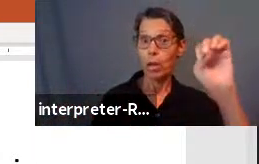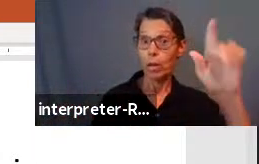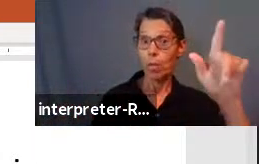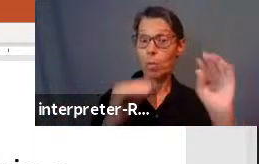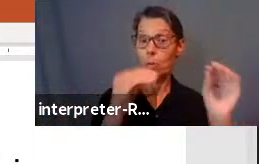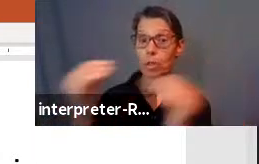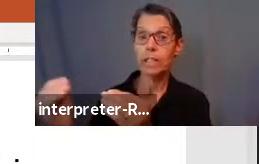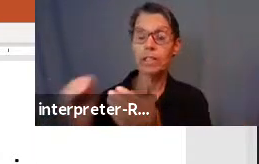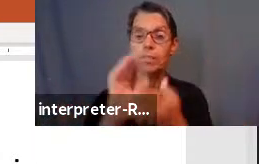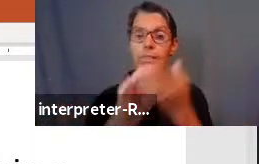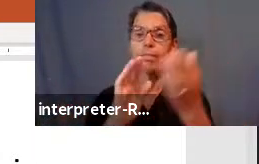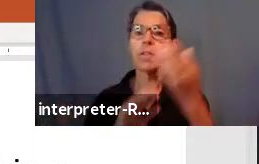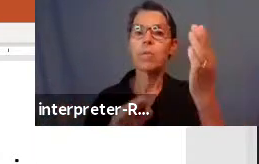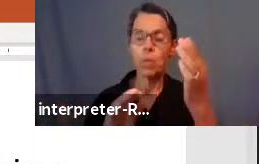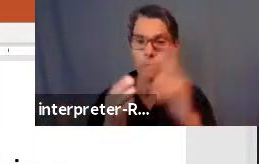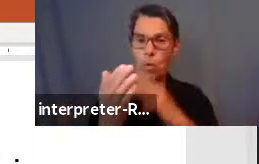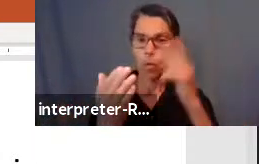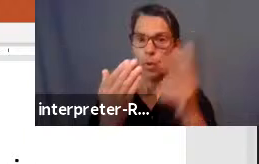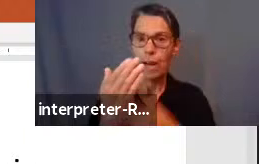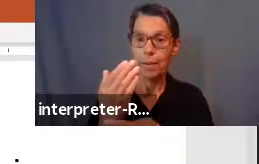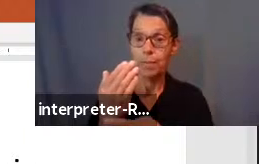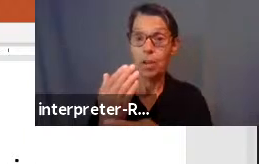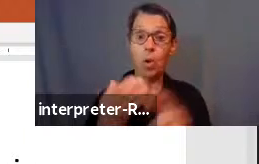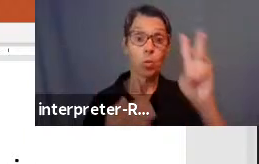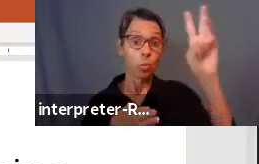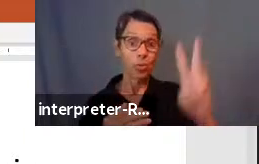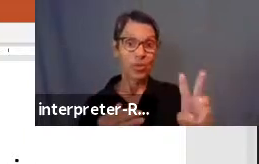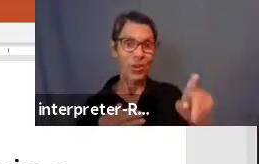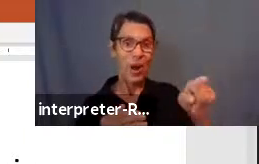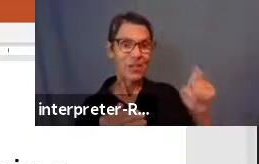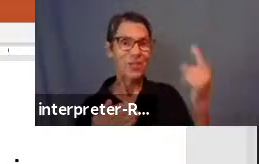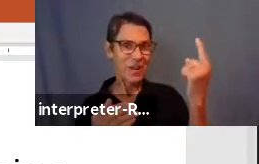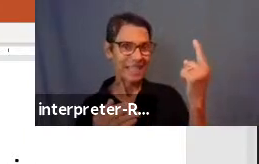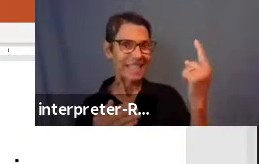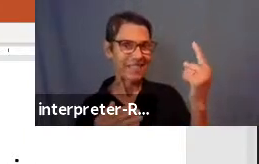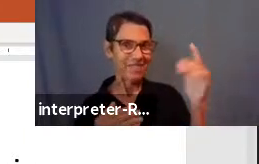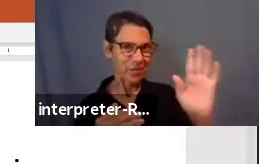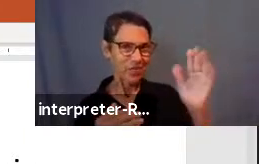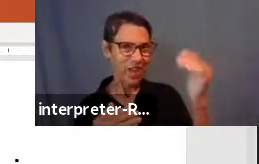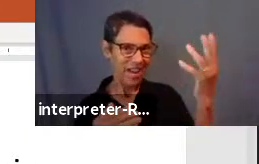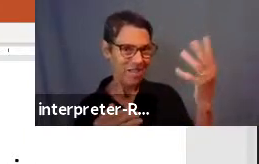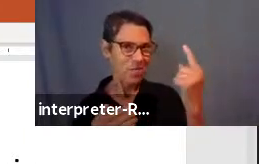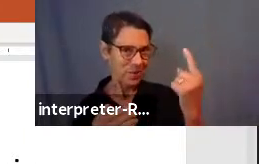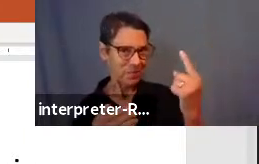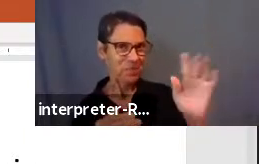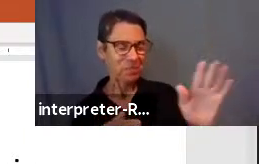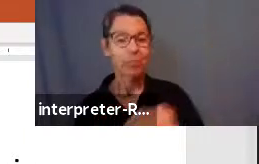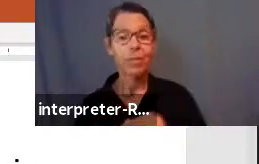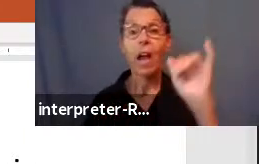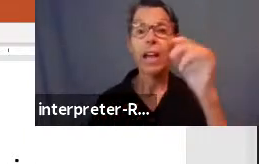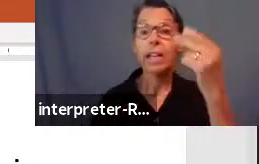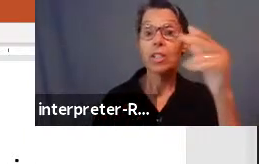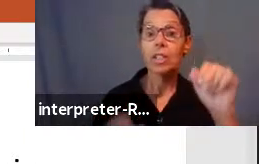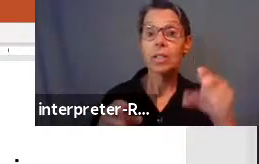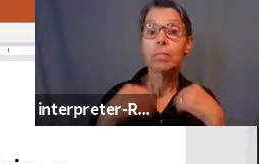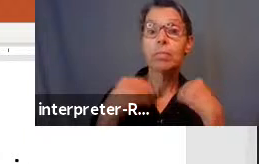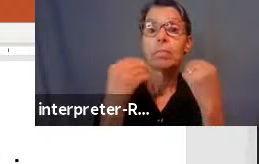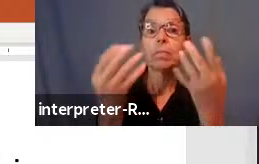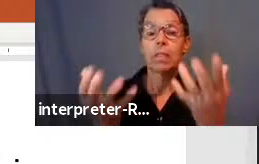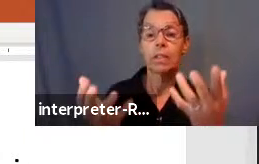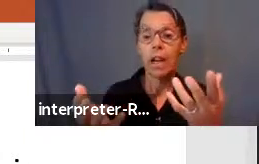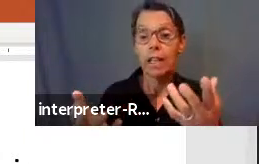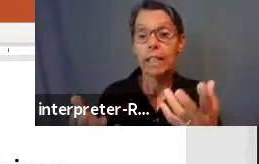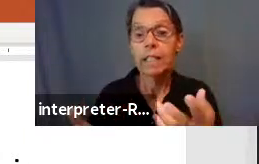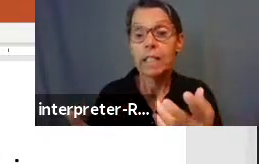from today, the Wichita program, is one of those programs. The IHS provides federal funding to tribal, urban, and then federally